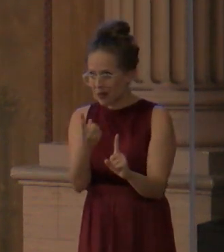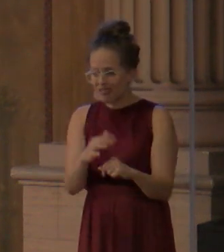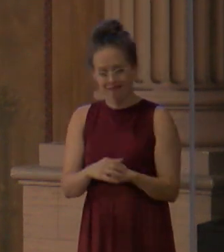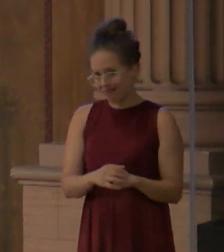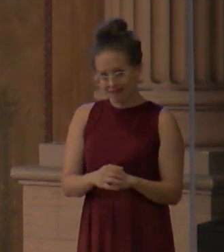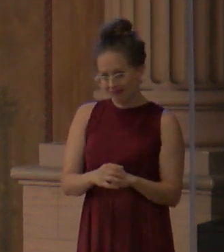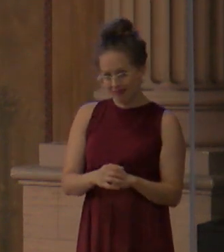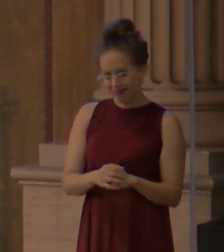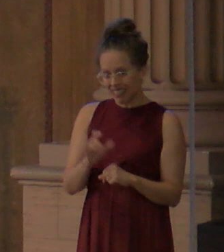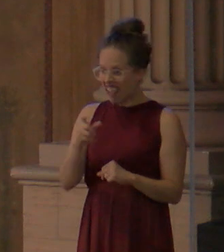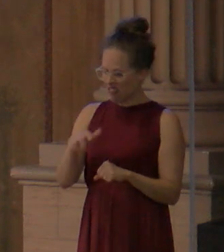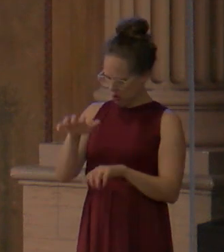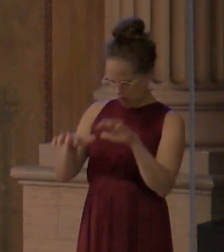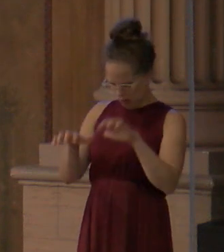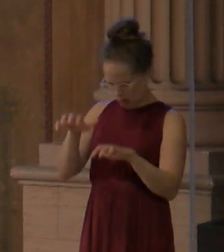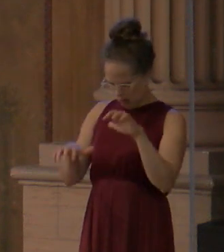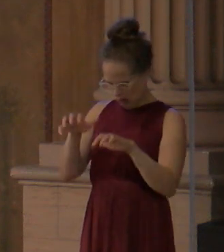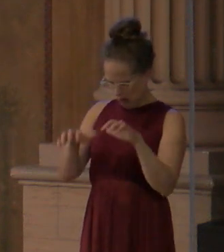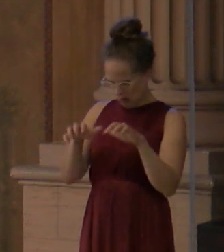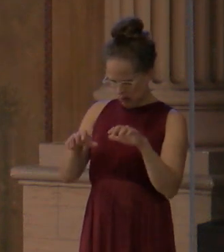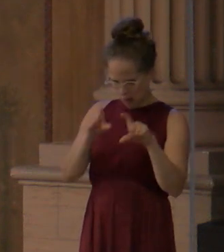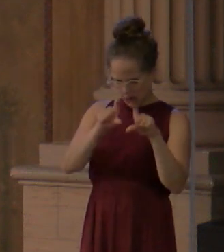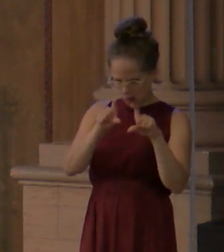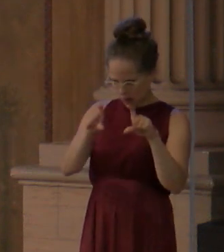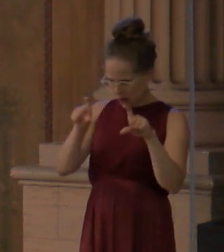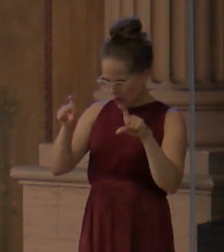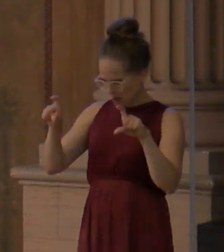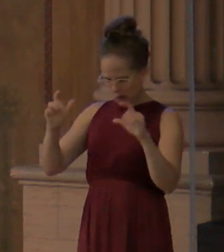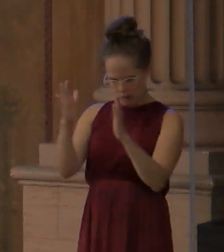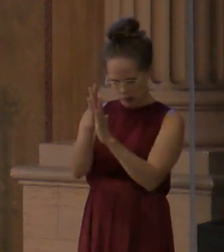typed in all caps with clapping hand emojis in between each word.